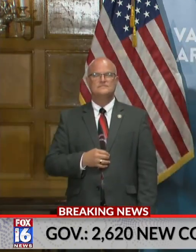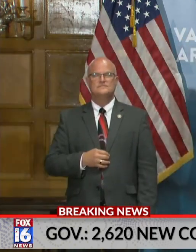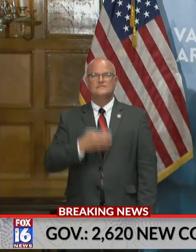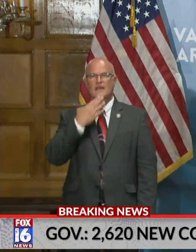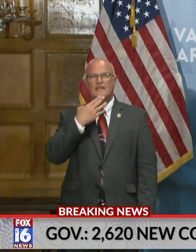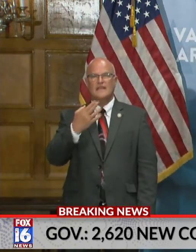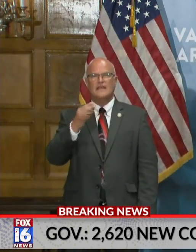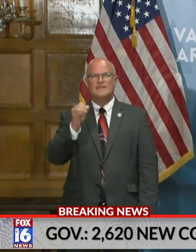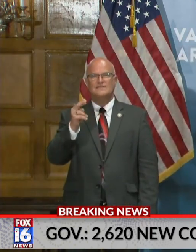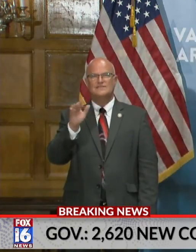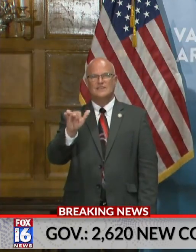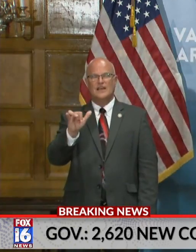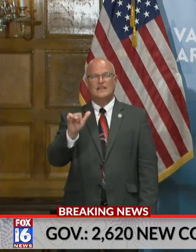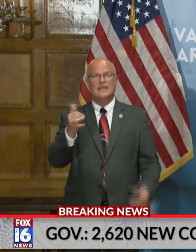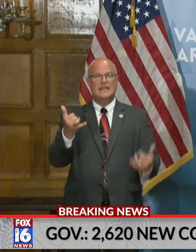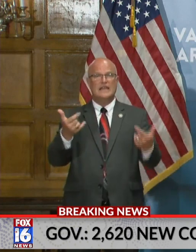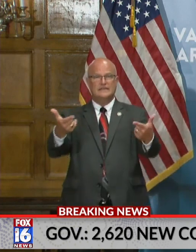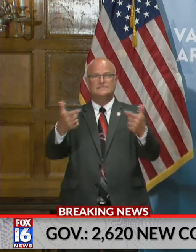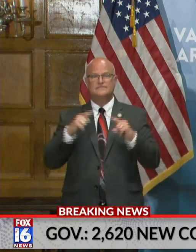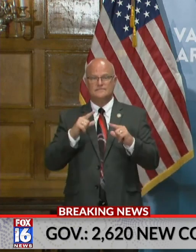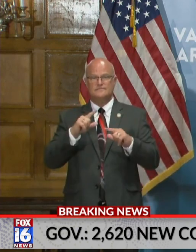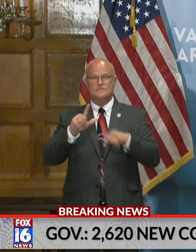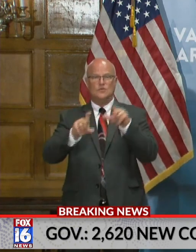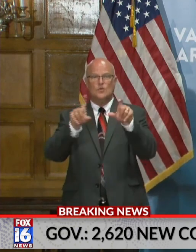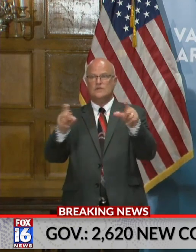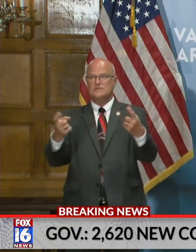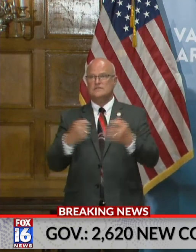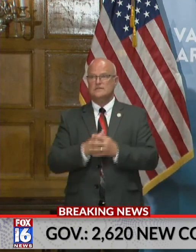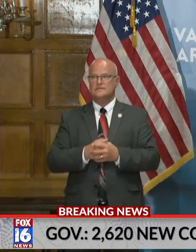Thank you, Johnny, and with that, we'll take any questions.